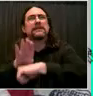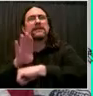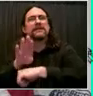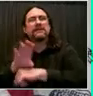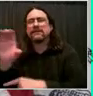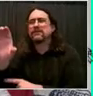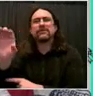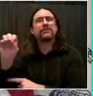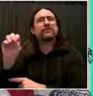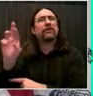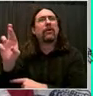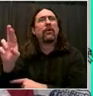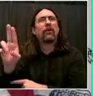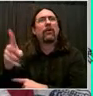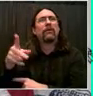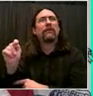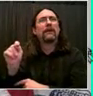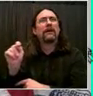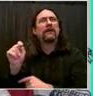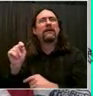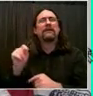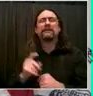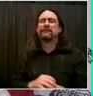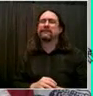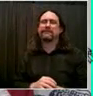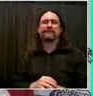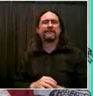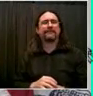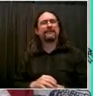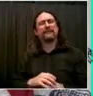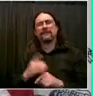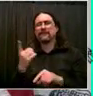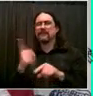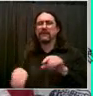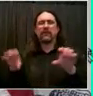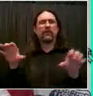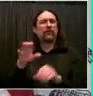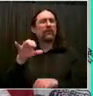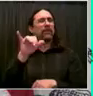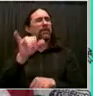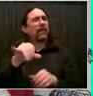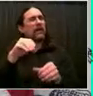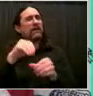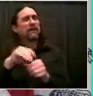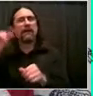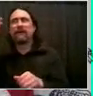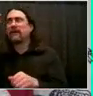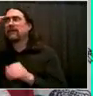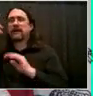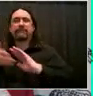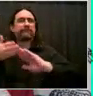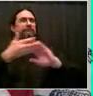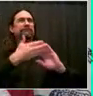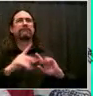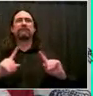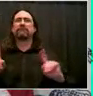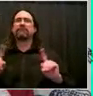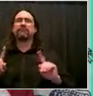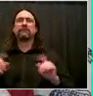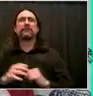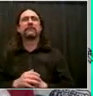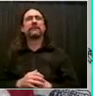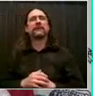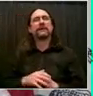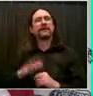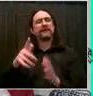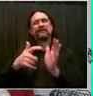the sexual harassment and molestation. There needs to be an investigation of what happened with the Tappan Zee Bridge, but now on top of